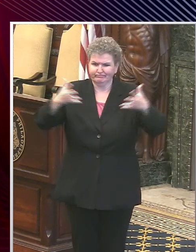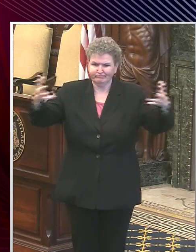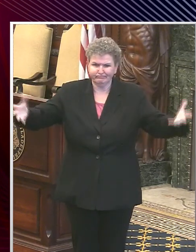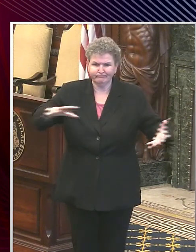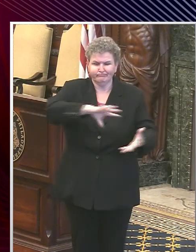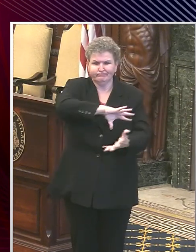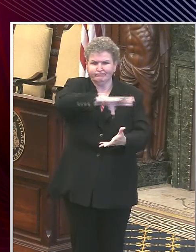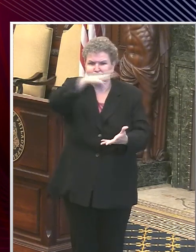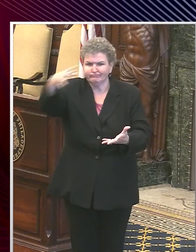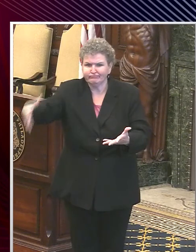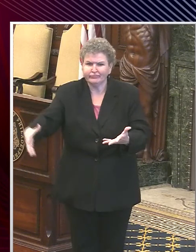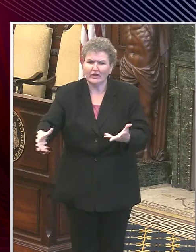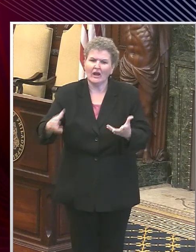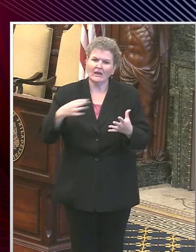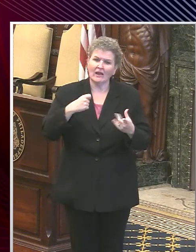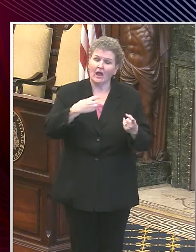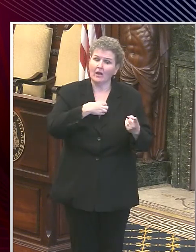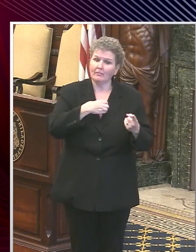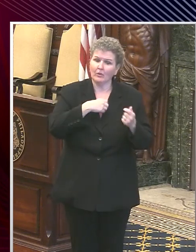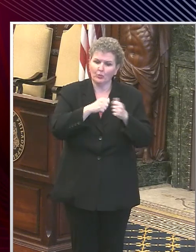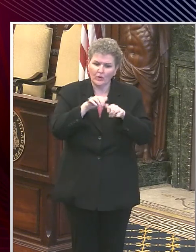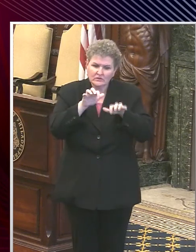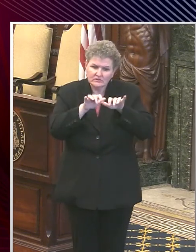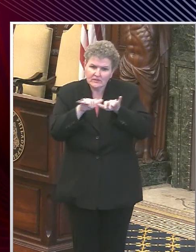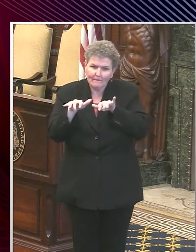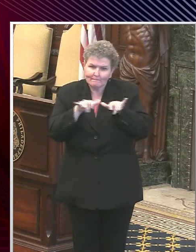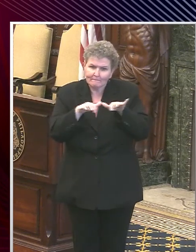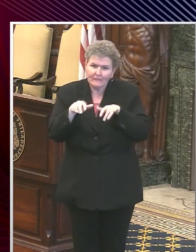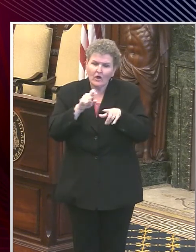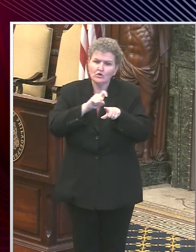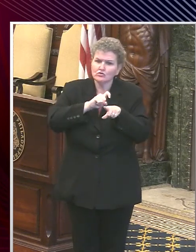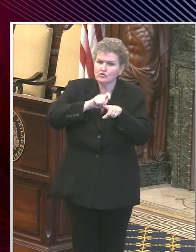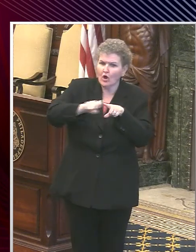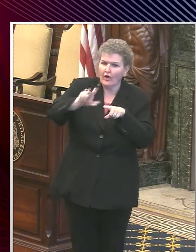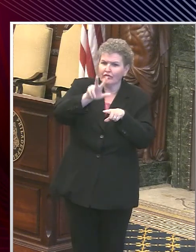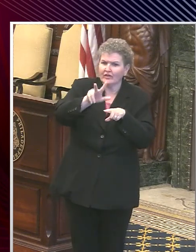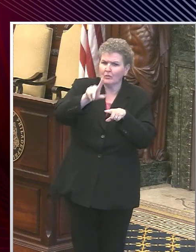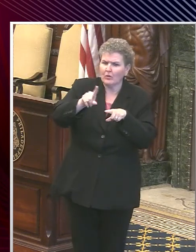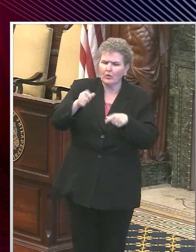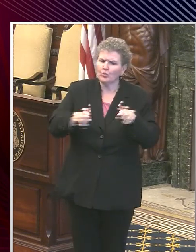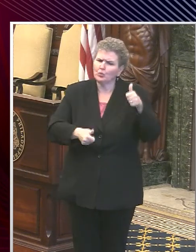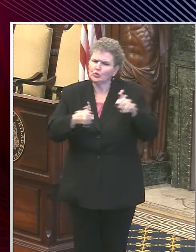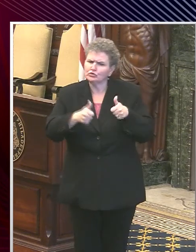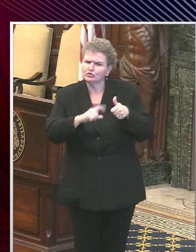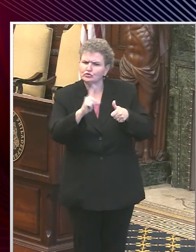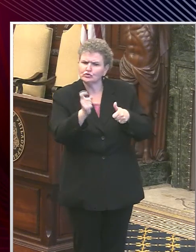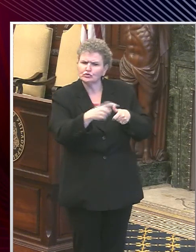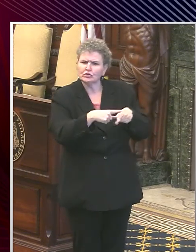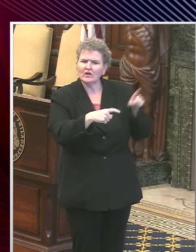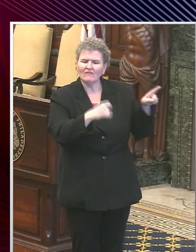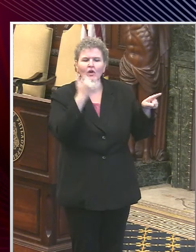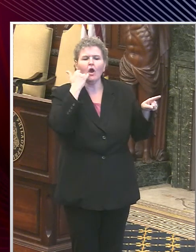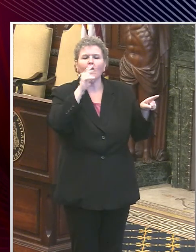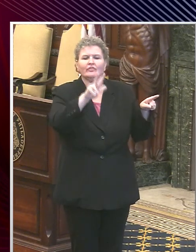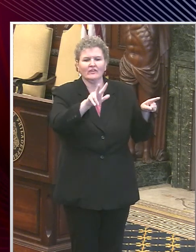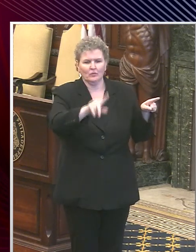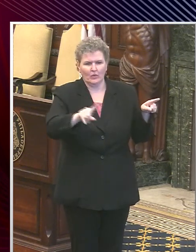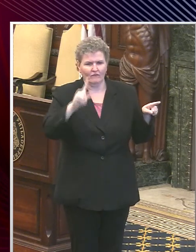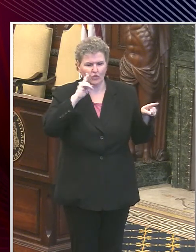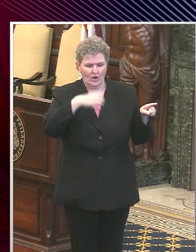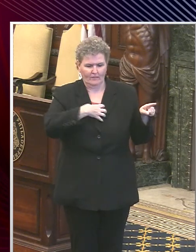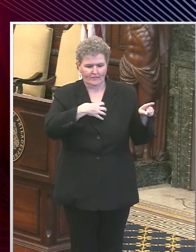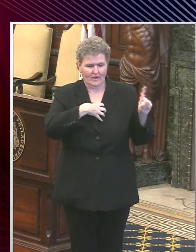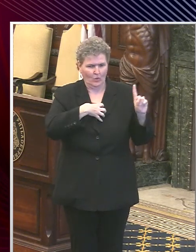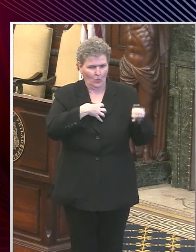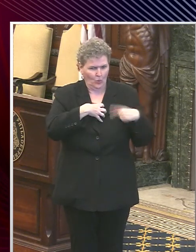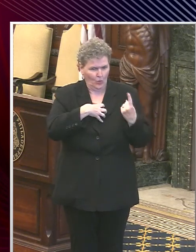make complaints on that app, or do they still have to call those in? They still have to call and use 311 to